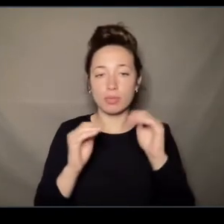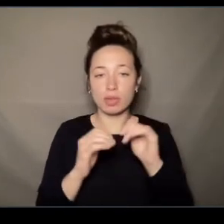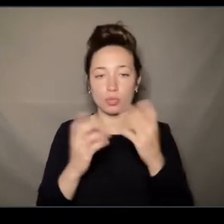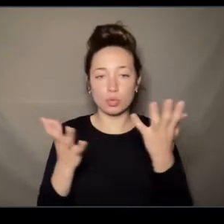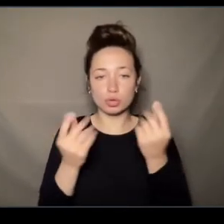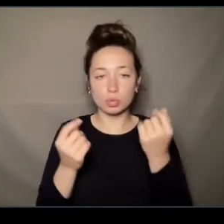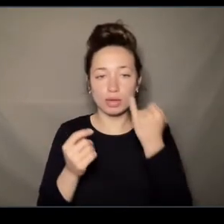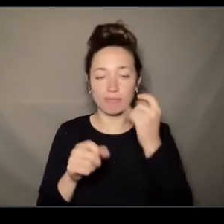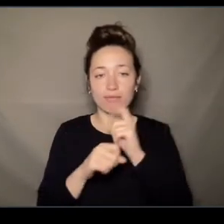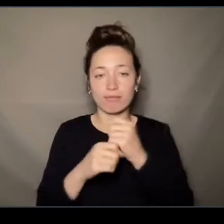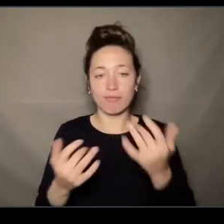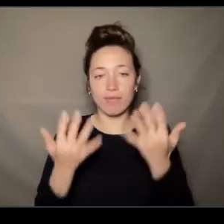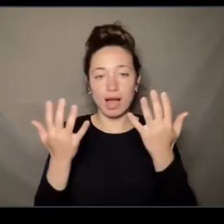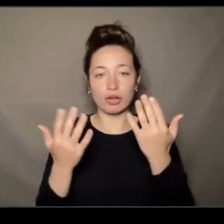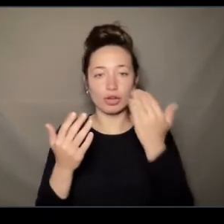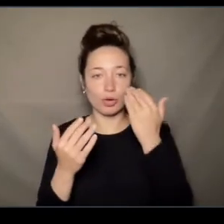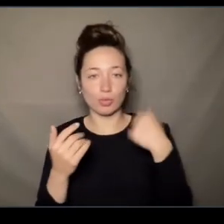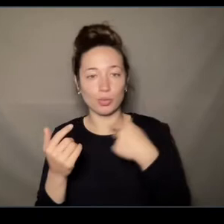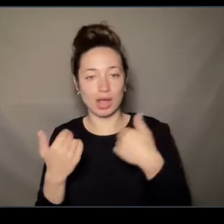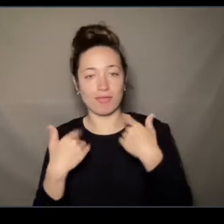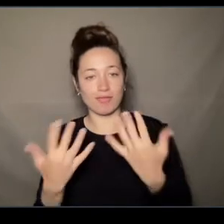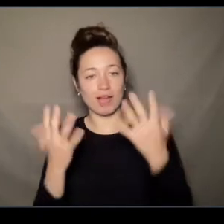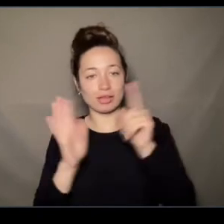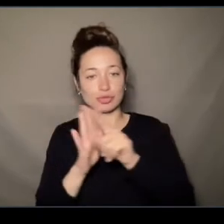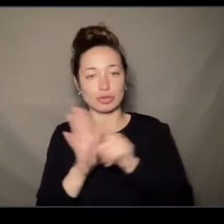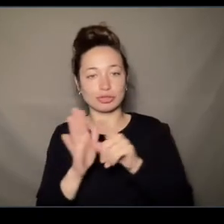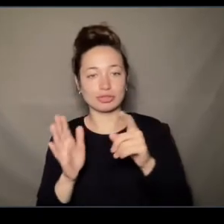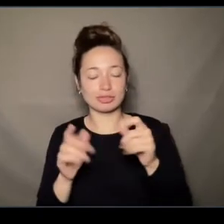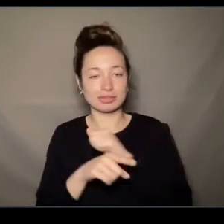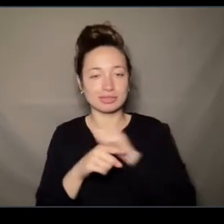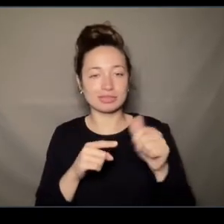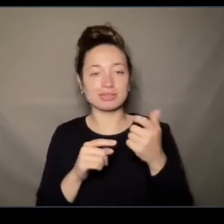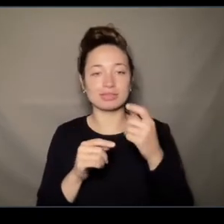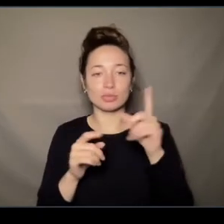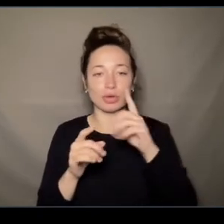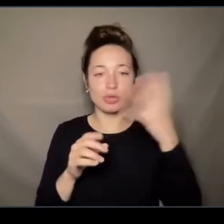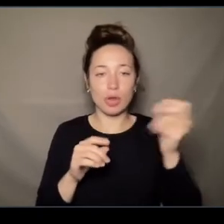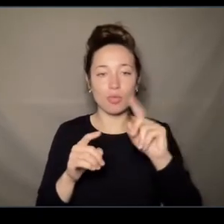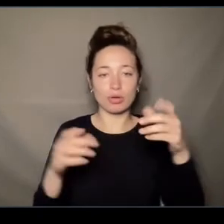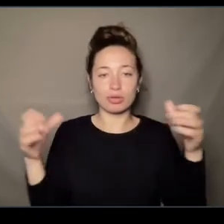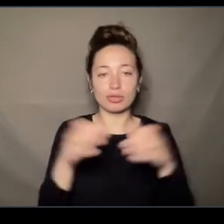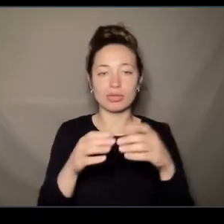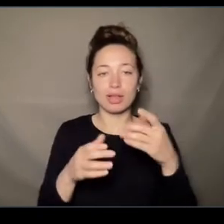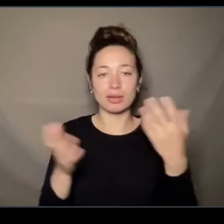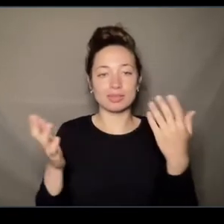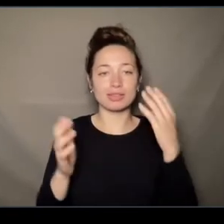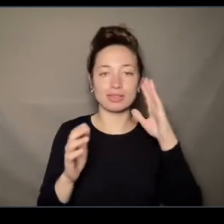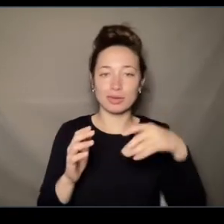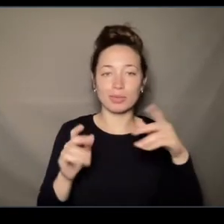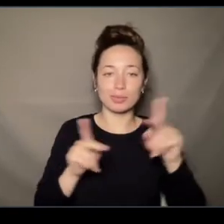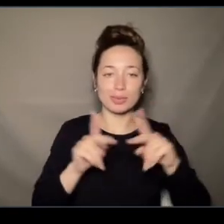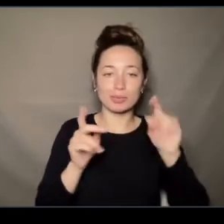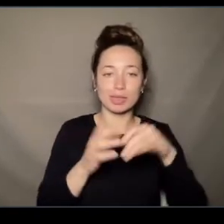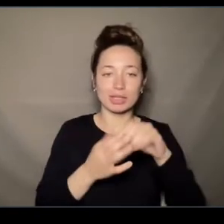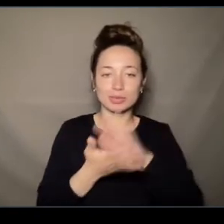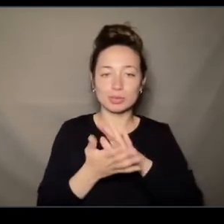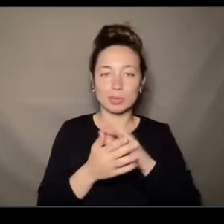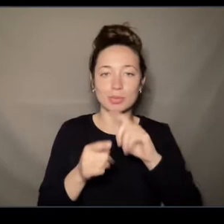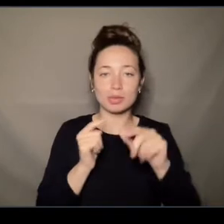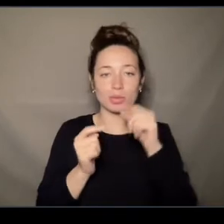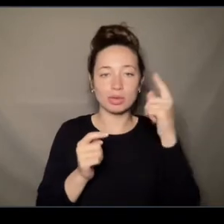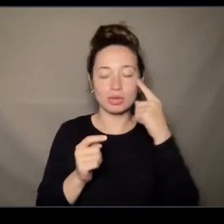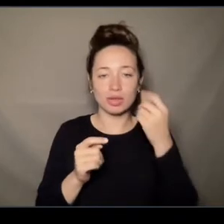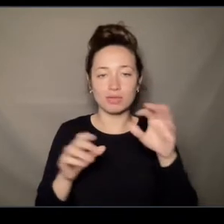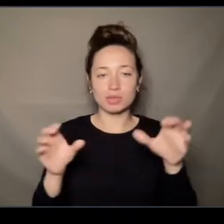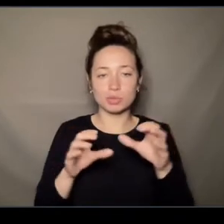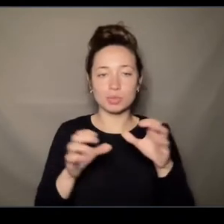there was a fire. You know, we even had fire drills. I'm like, Mom, you know, where to go and gather, right? I mean, people do that in school.